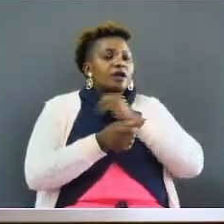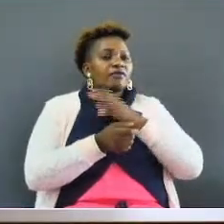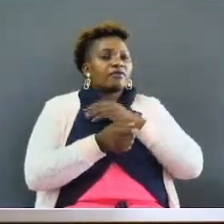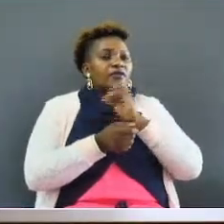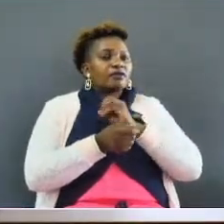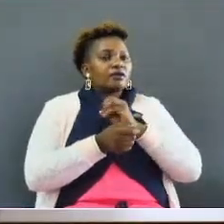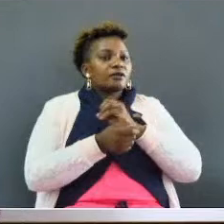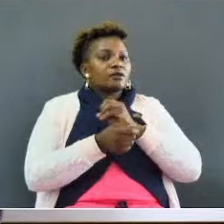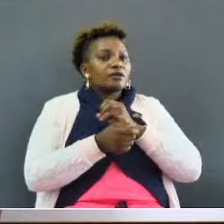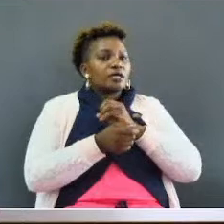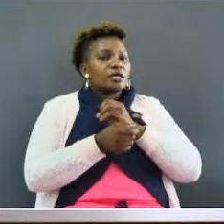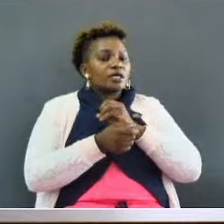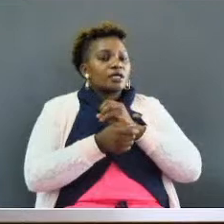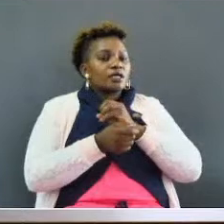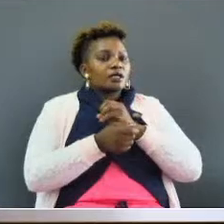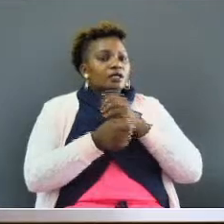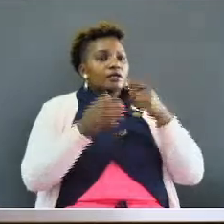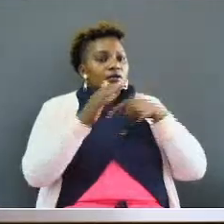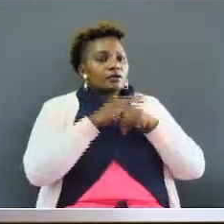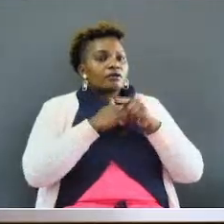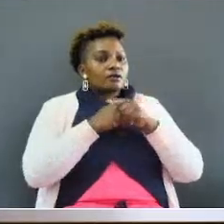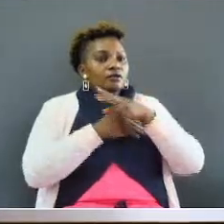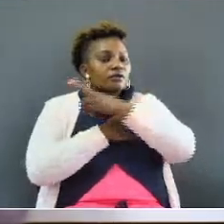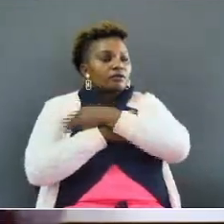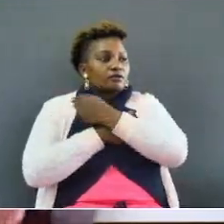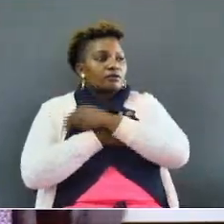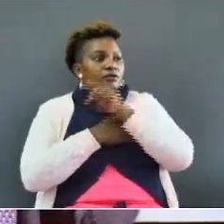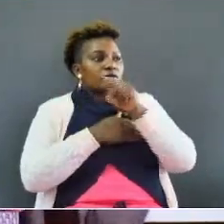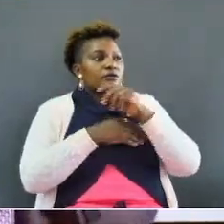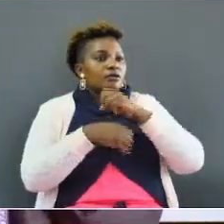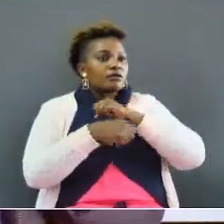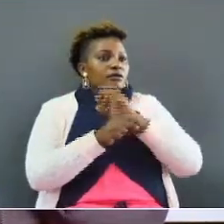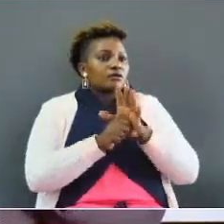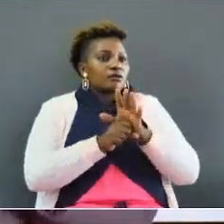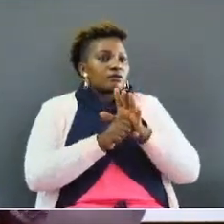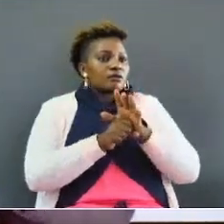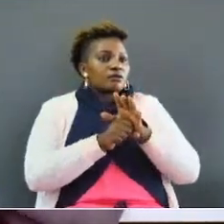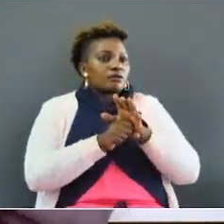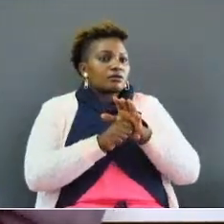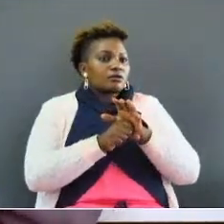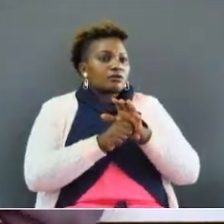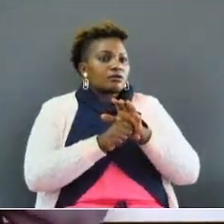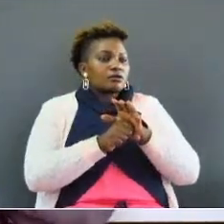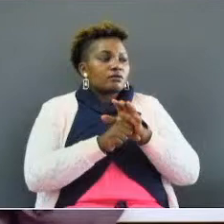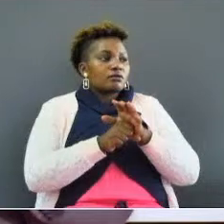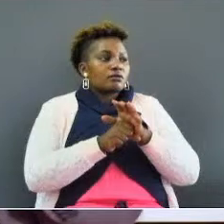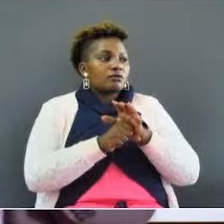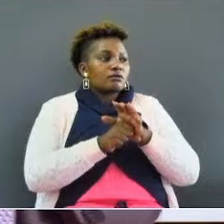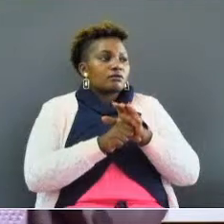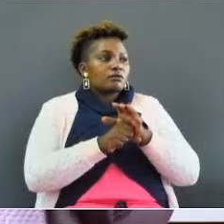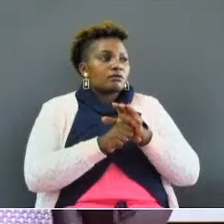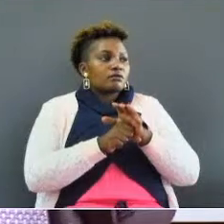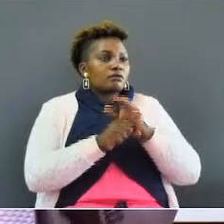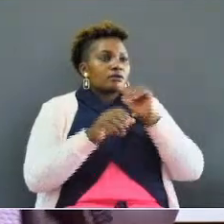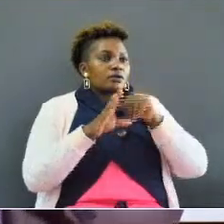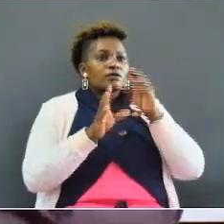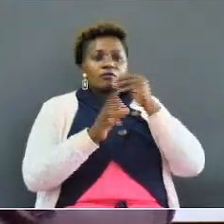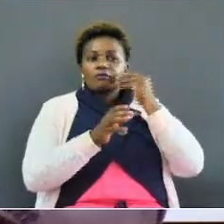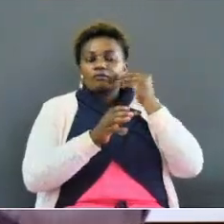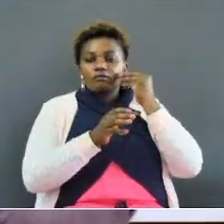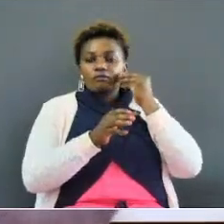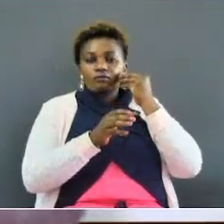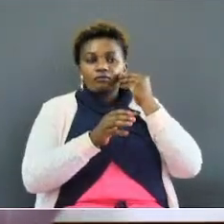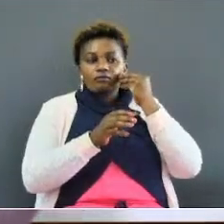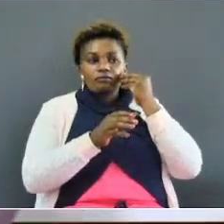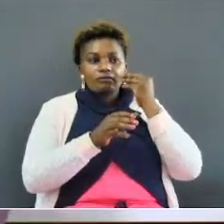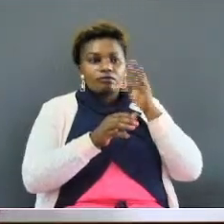get asked by people when they come to my clinic, I tell them this is COVID. They say, it can't be. I have been staying at home. I have